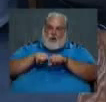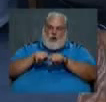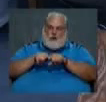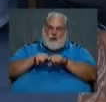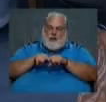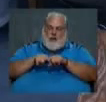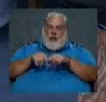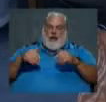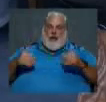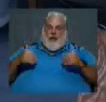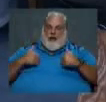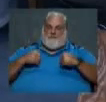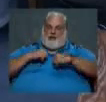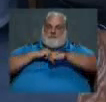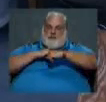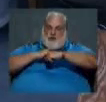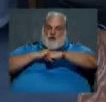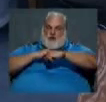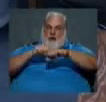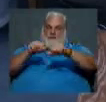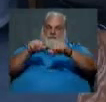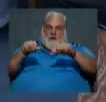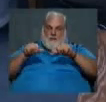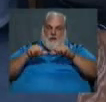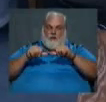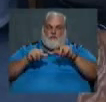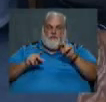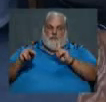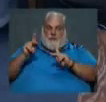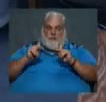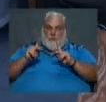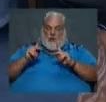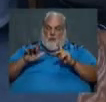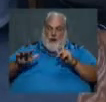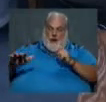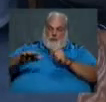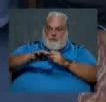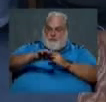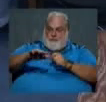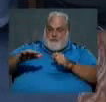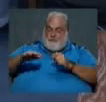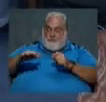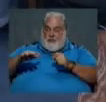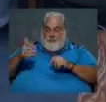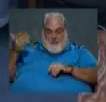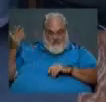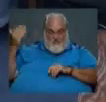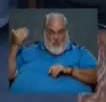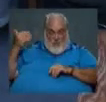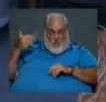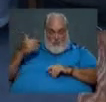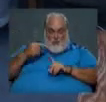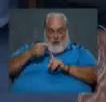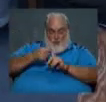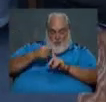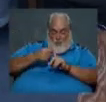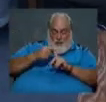a safe and secure environment for the neighborhood. Because I've had renters there even just